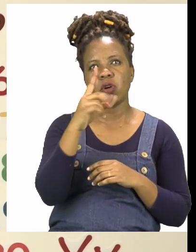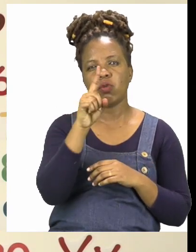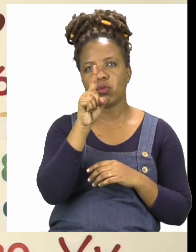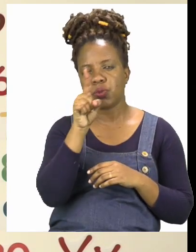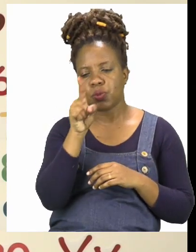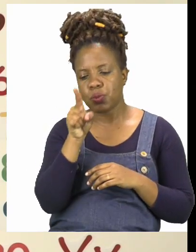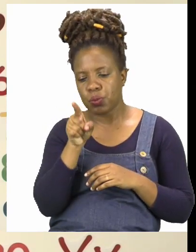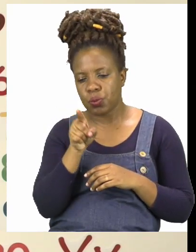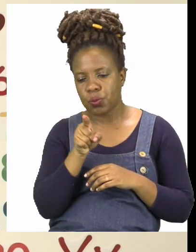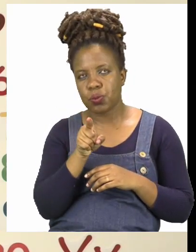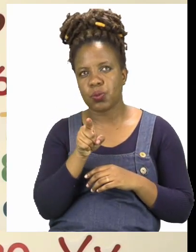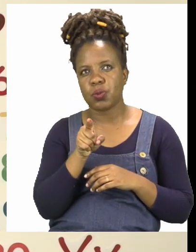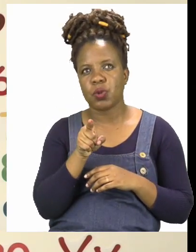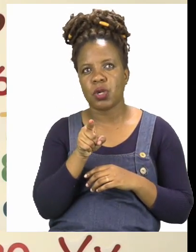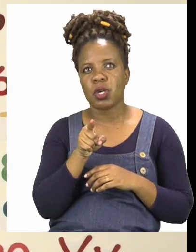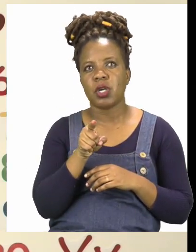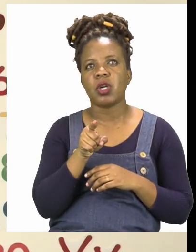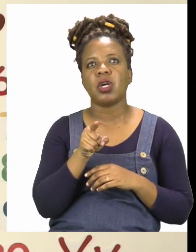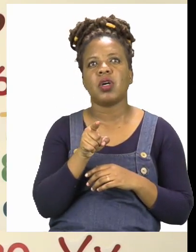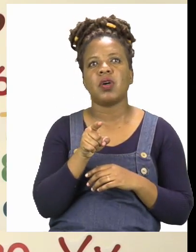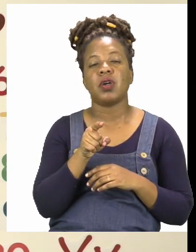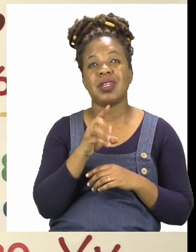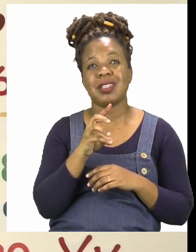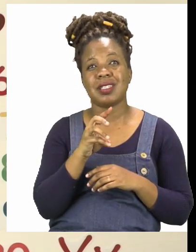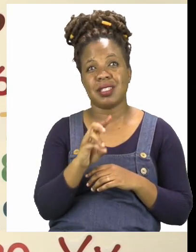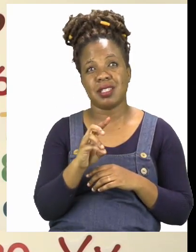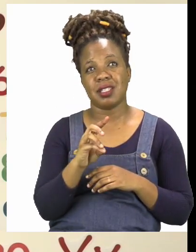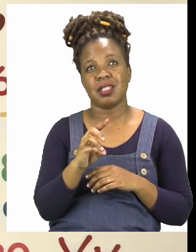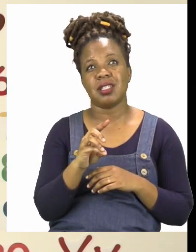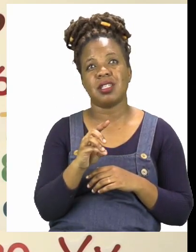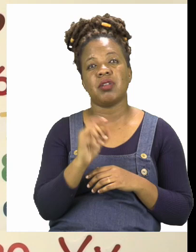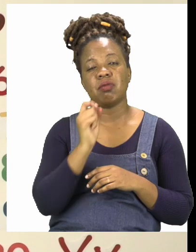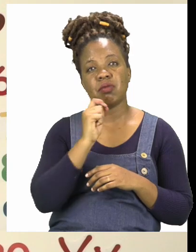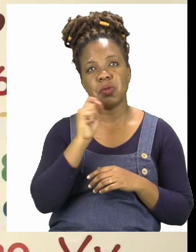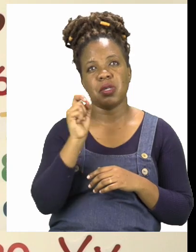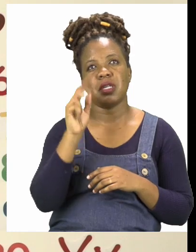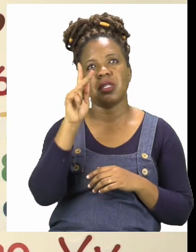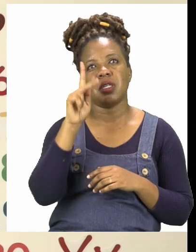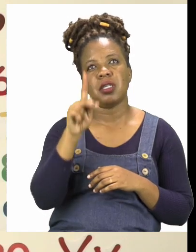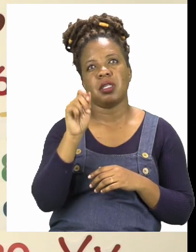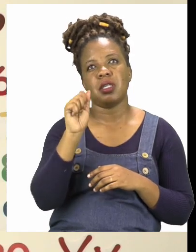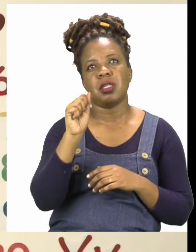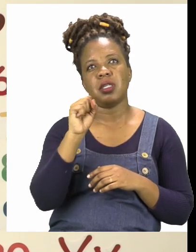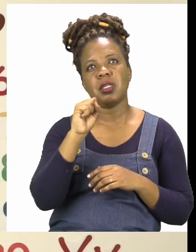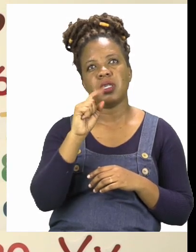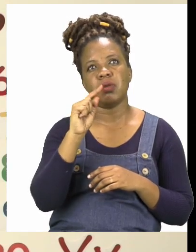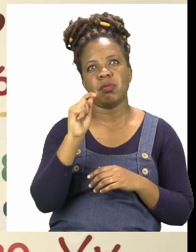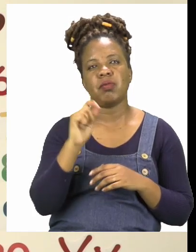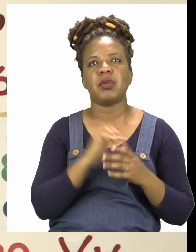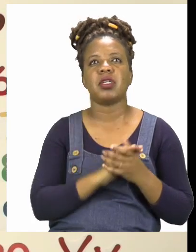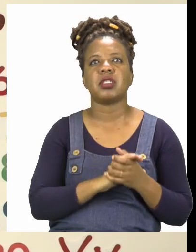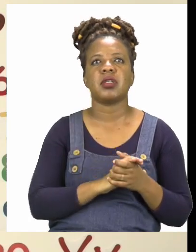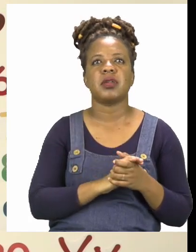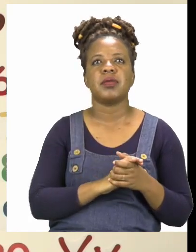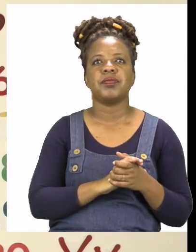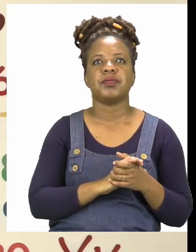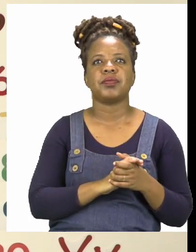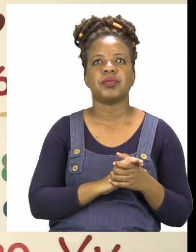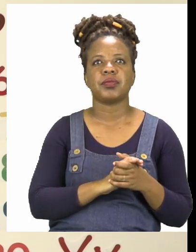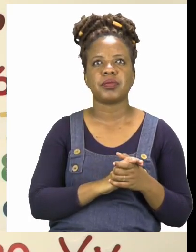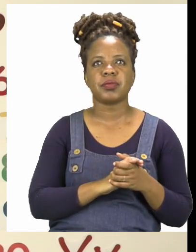and then we have the minute hand facing 2, we know that 2 is 10 minutes. So we